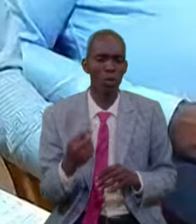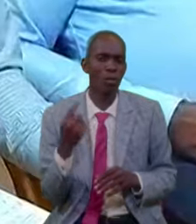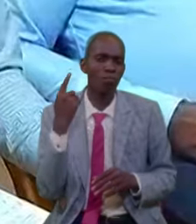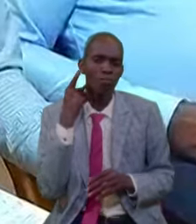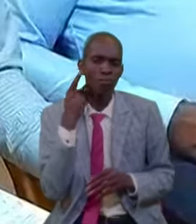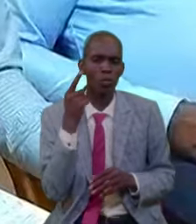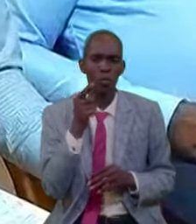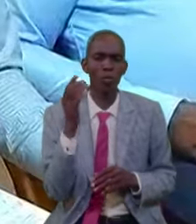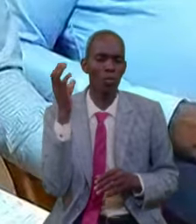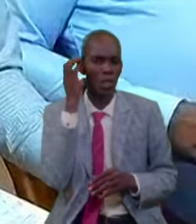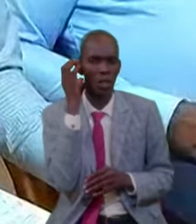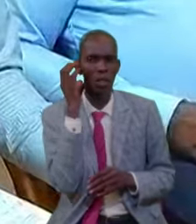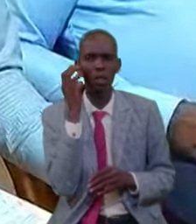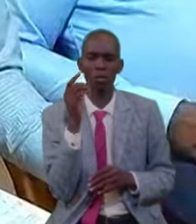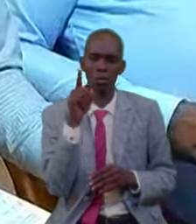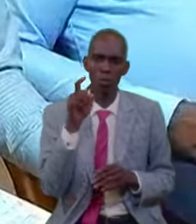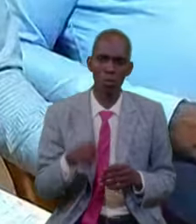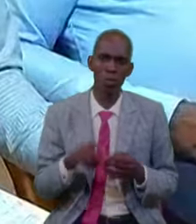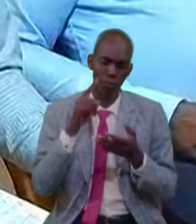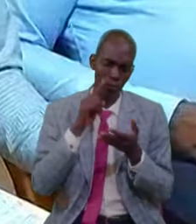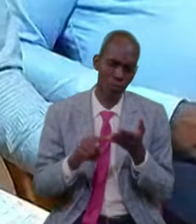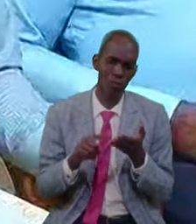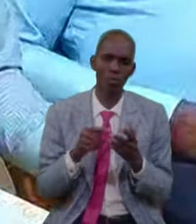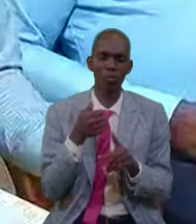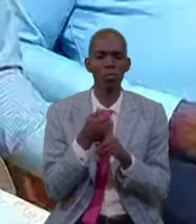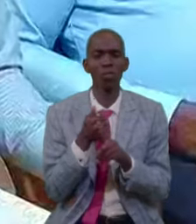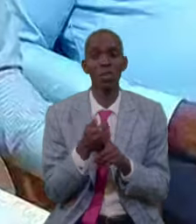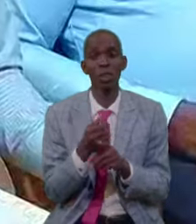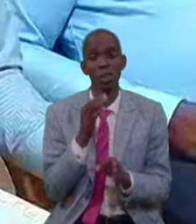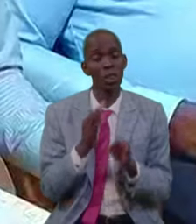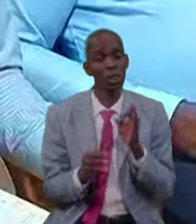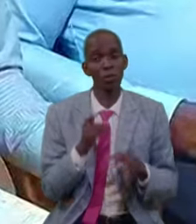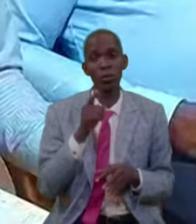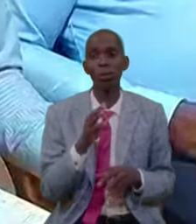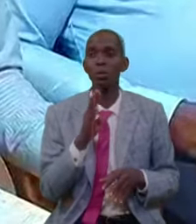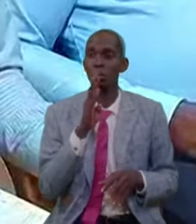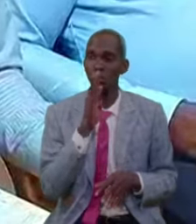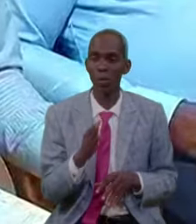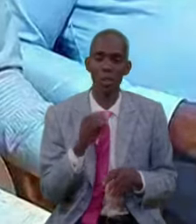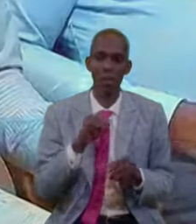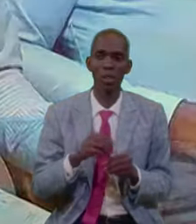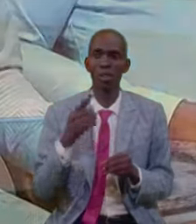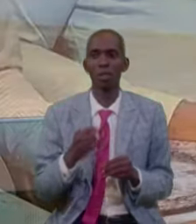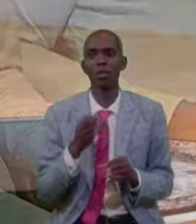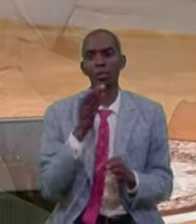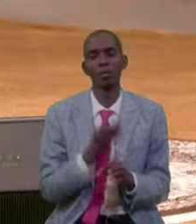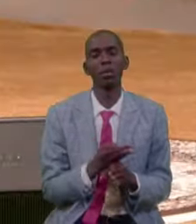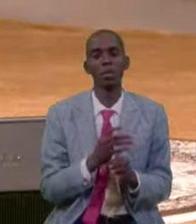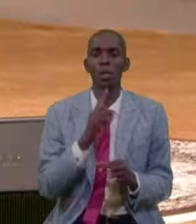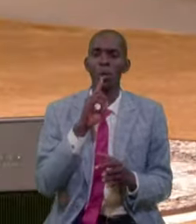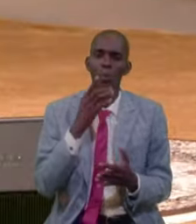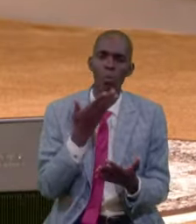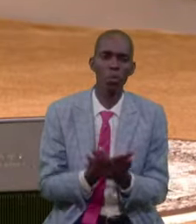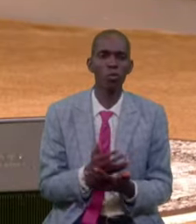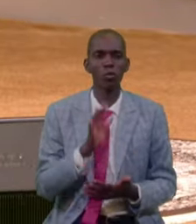your life? Examine yourselves whether ye be in the faith. Prove your